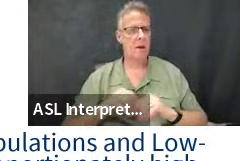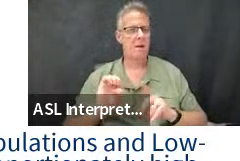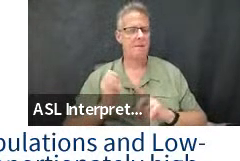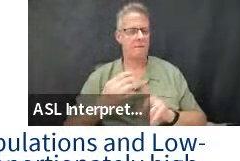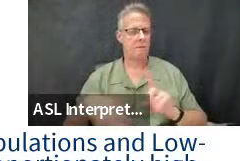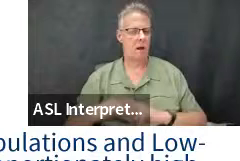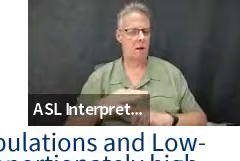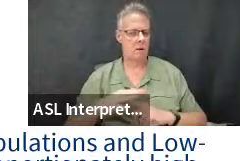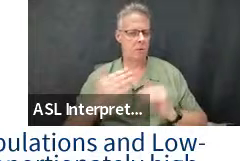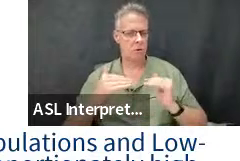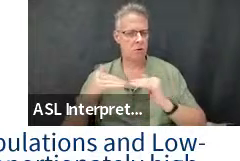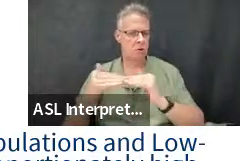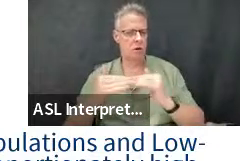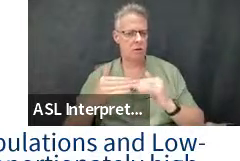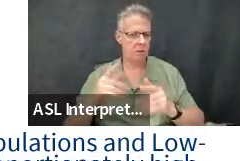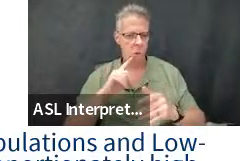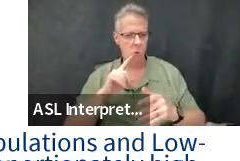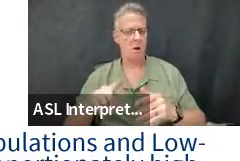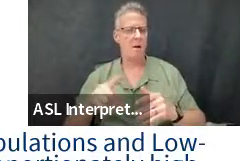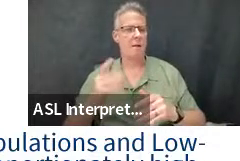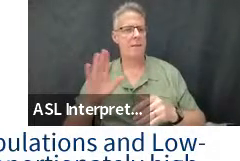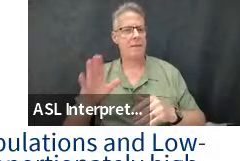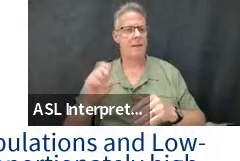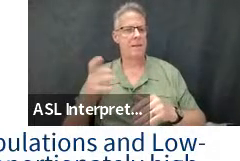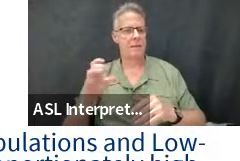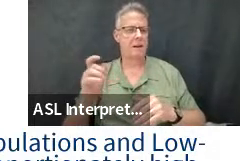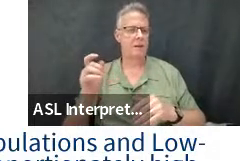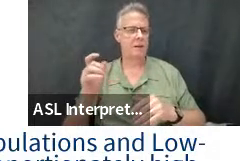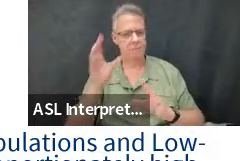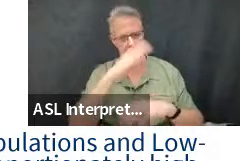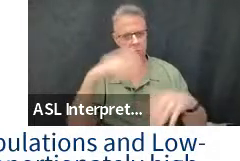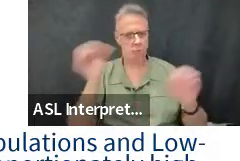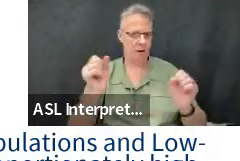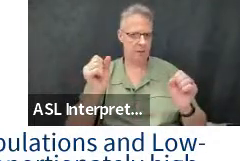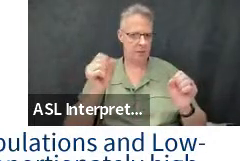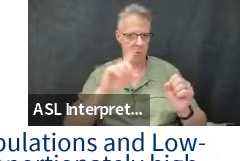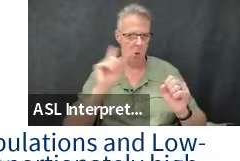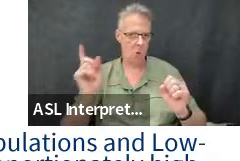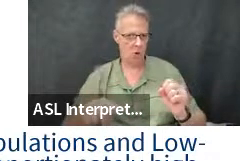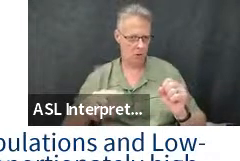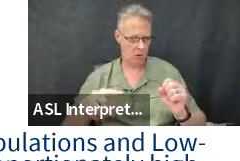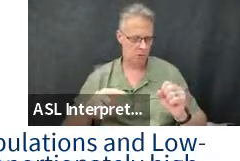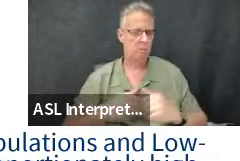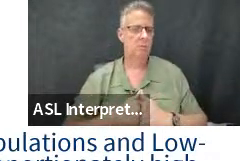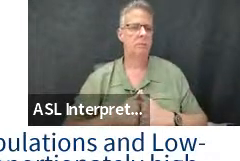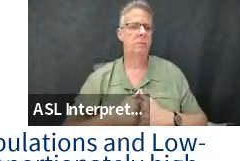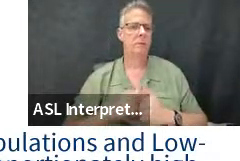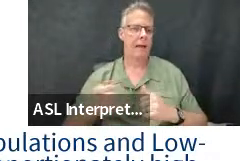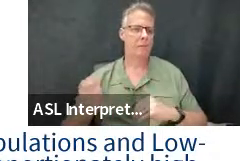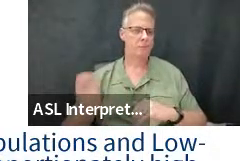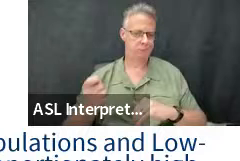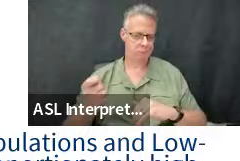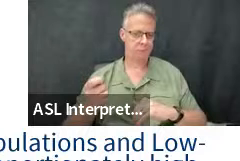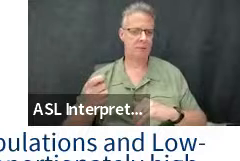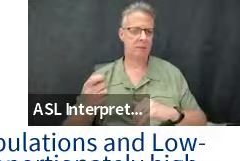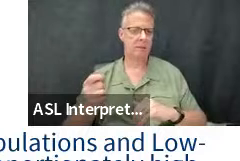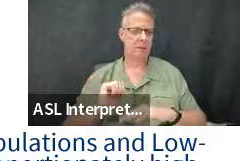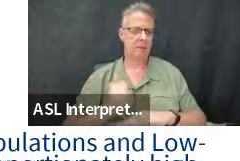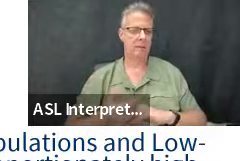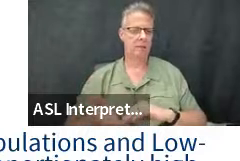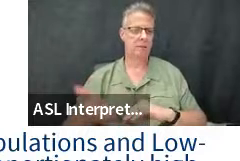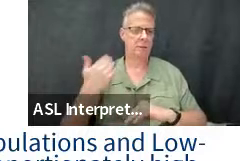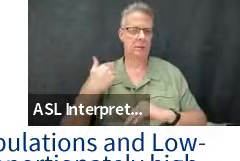term that came about from an executive order, a presidential executive order that was implemented